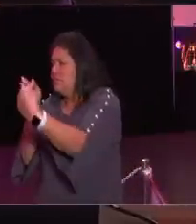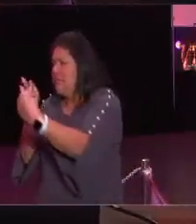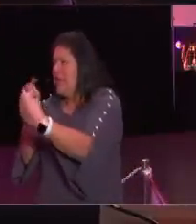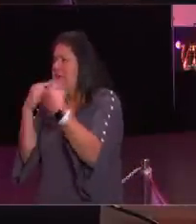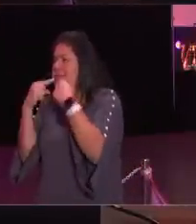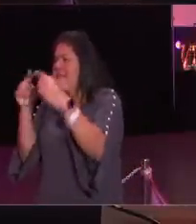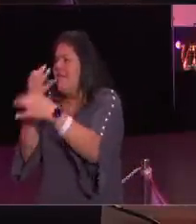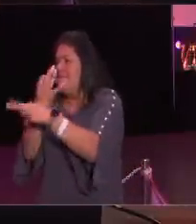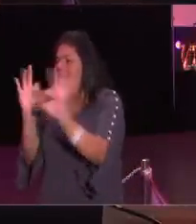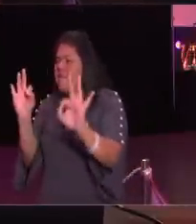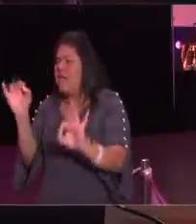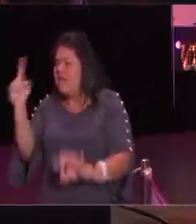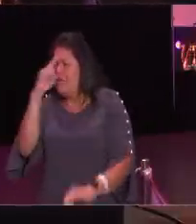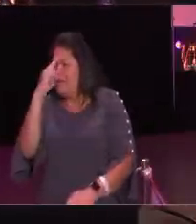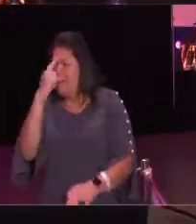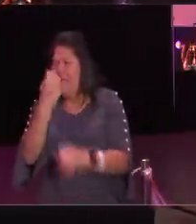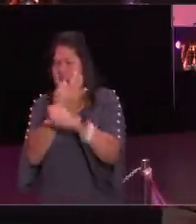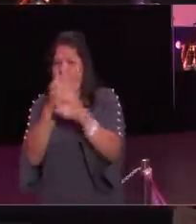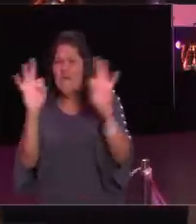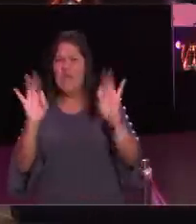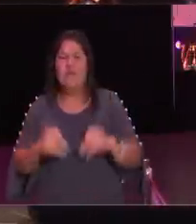you free in your mind.